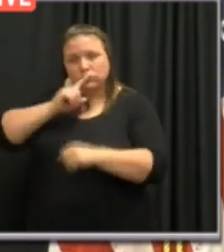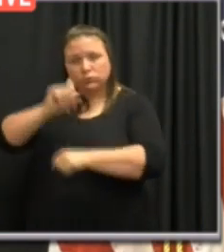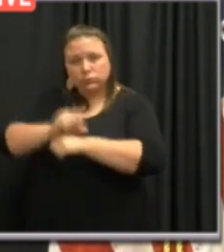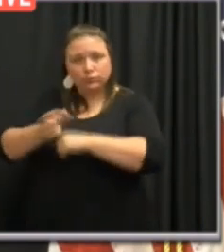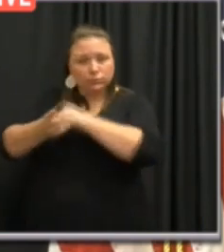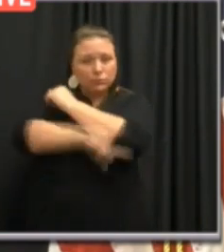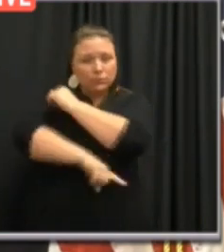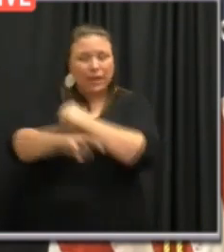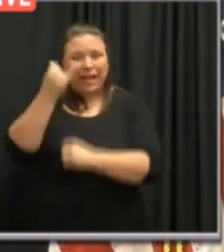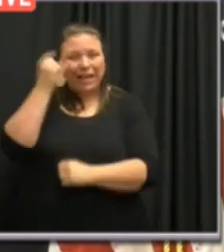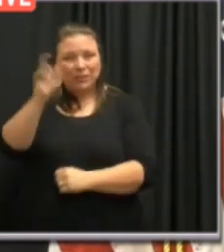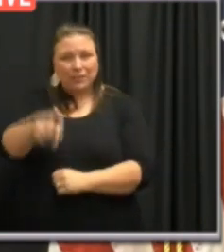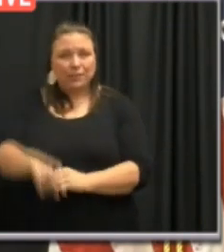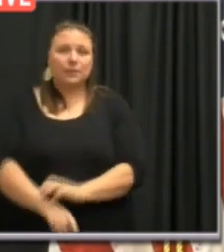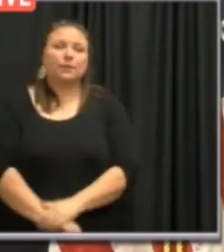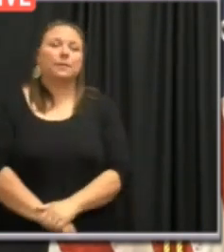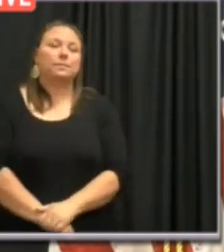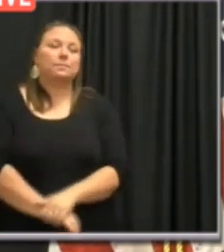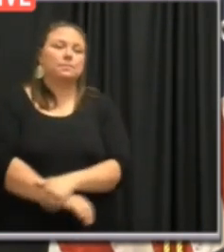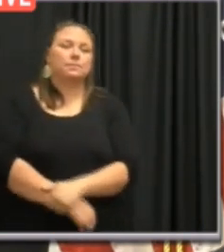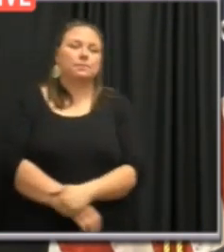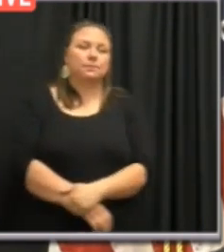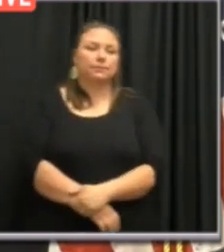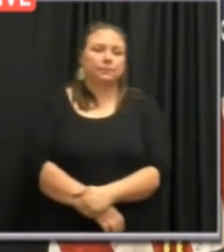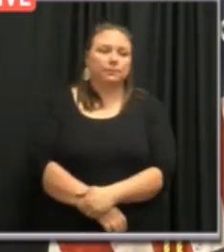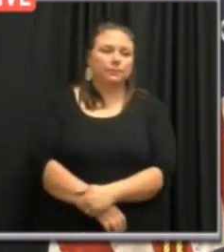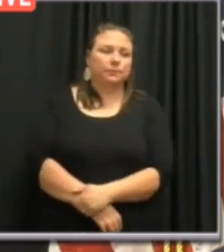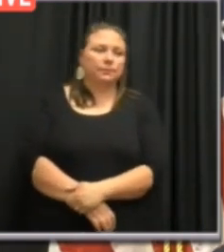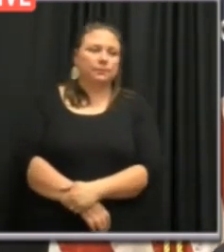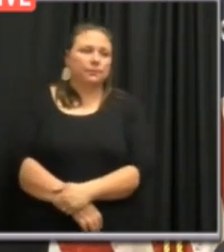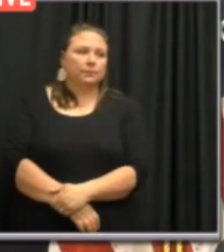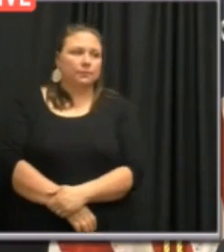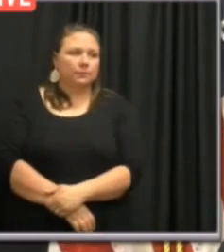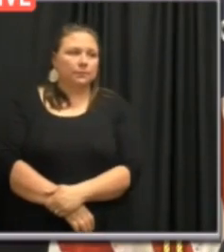necessary. Okay. Thank you, Brett.